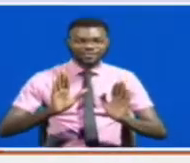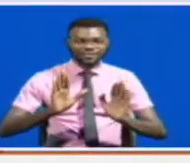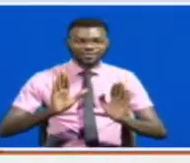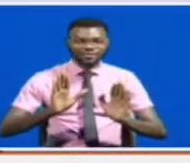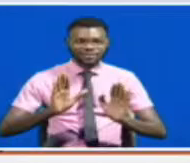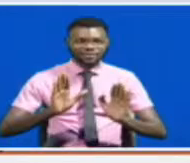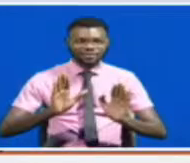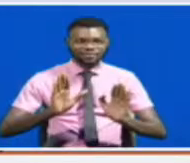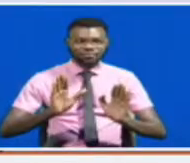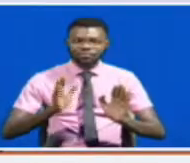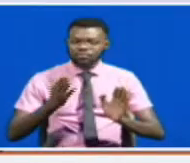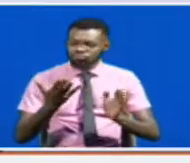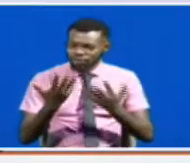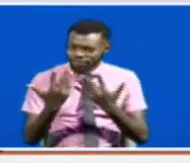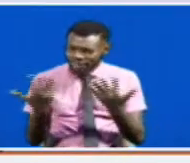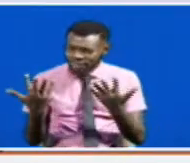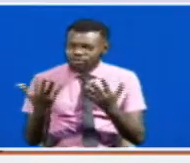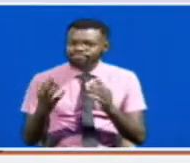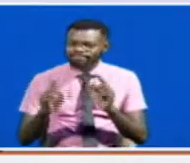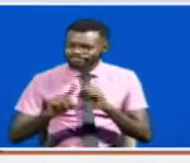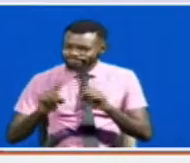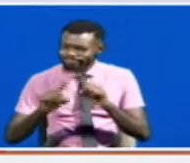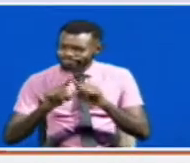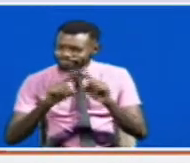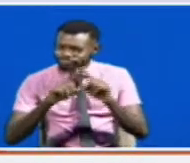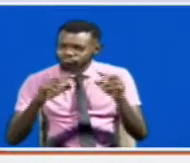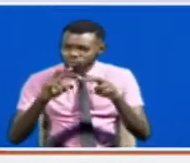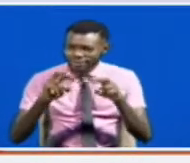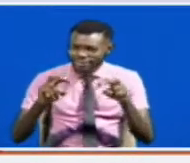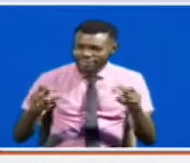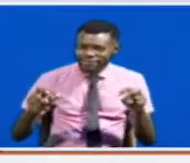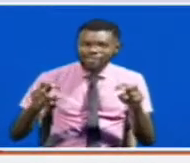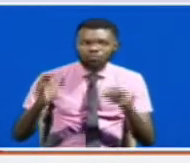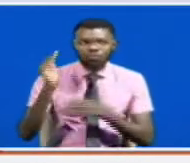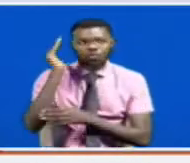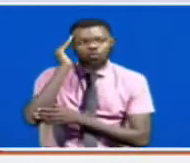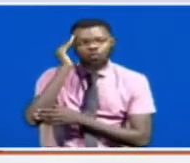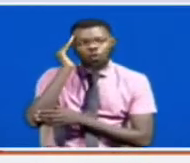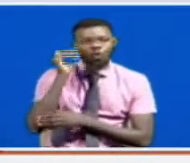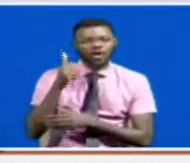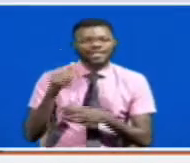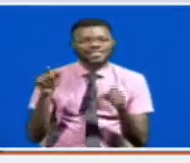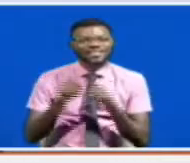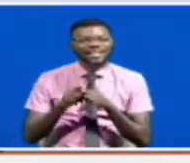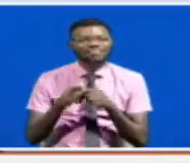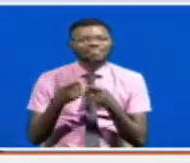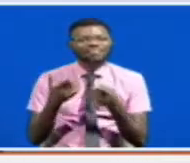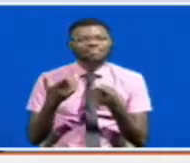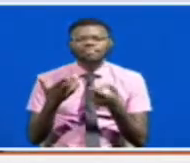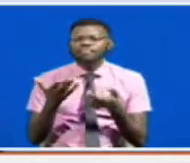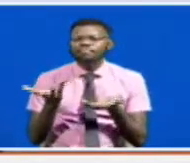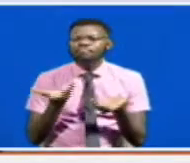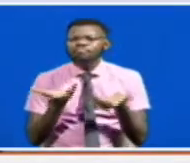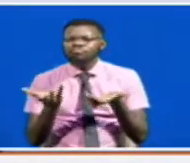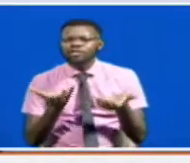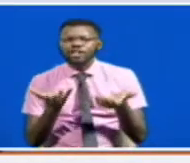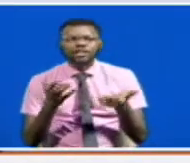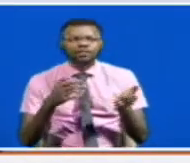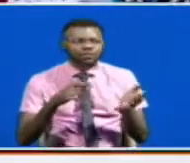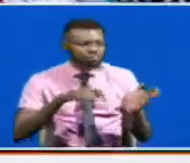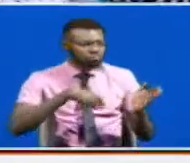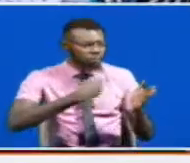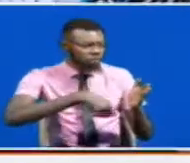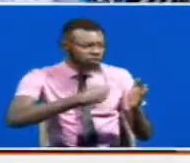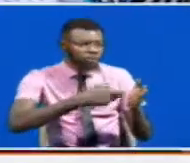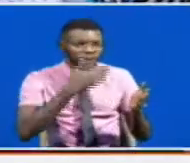wider selection of items and also that the cost base for the manufacturers and businesses is low so that they're able to offer